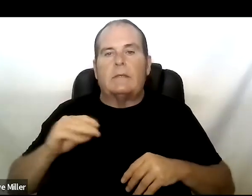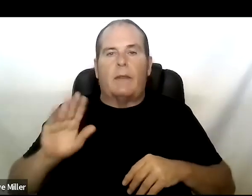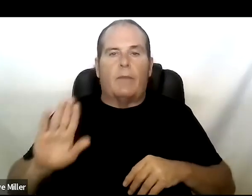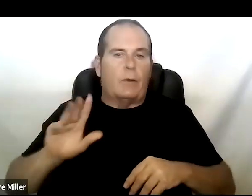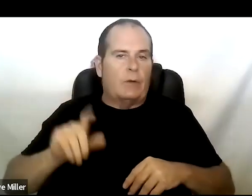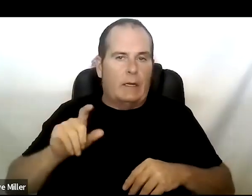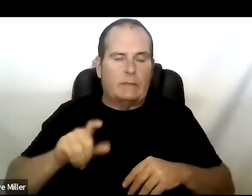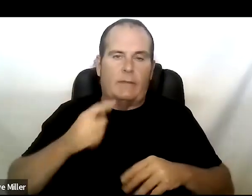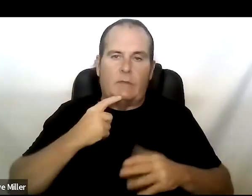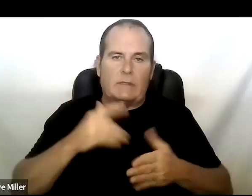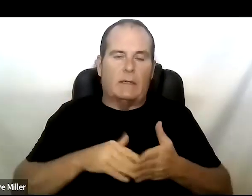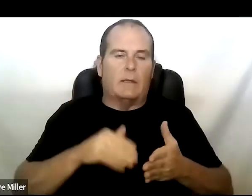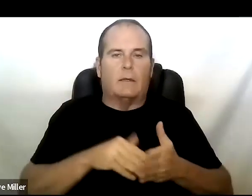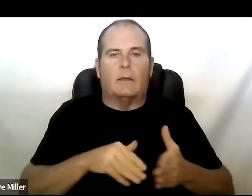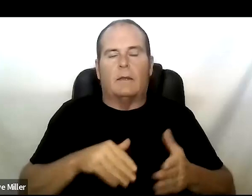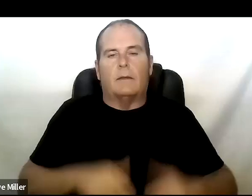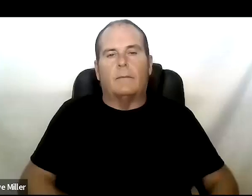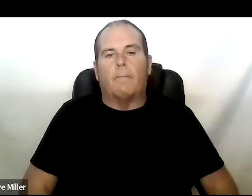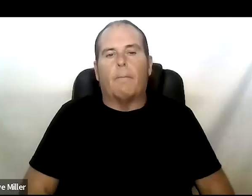are.